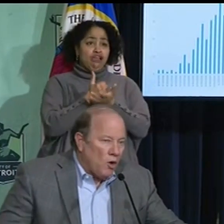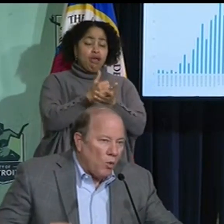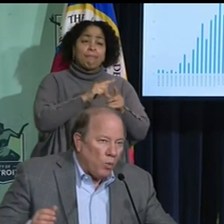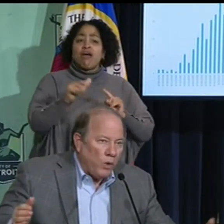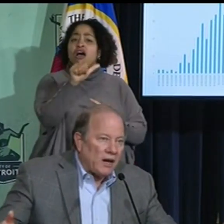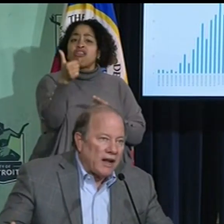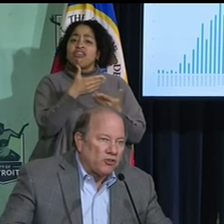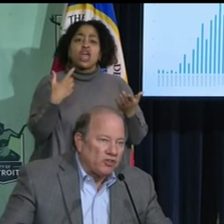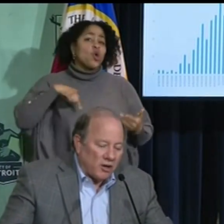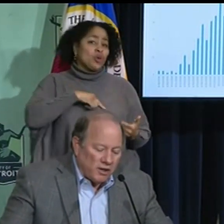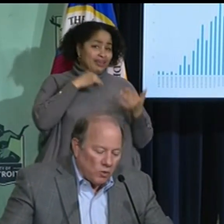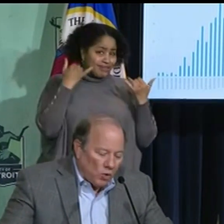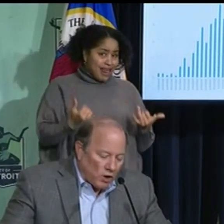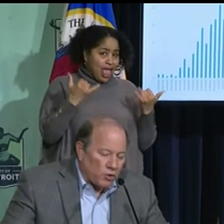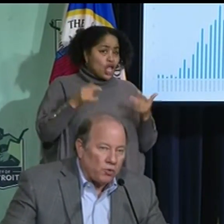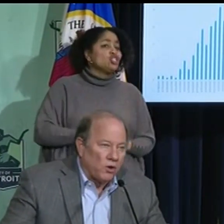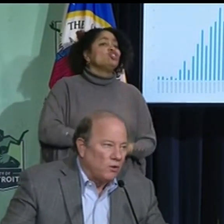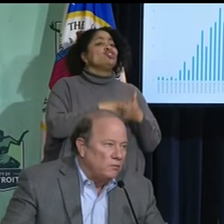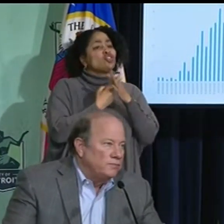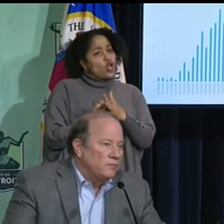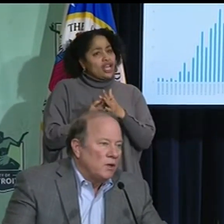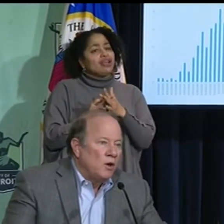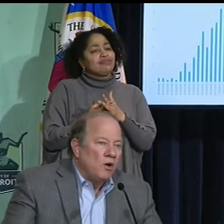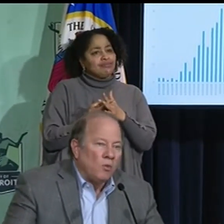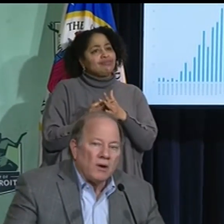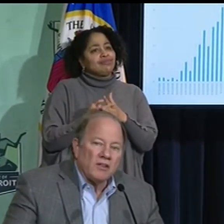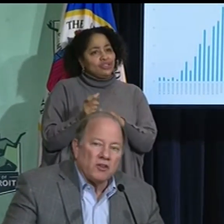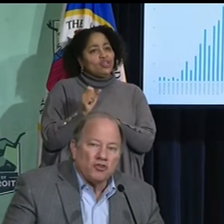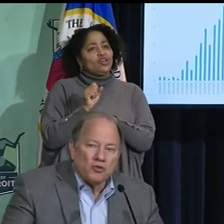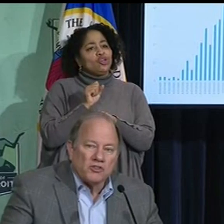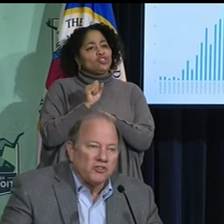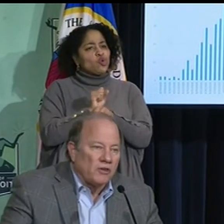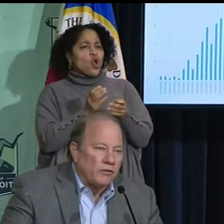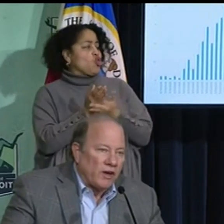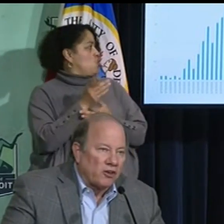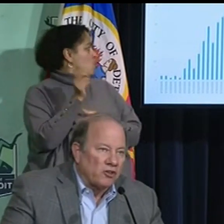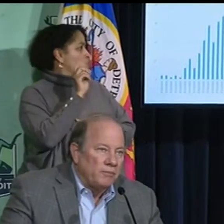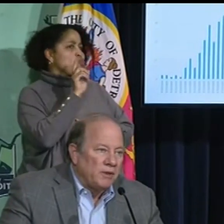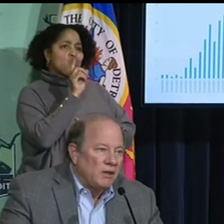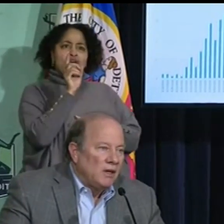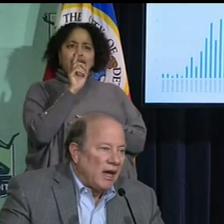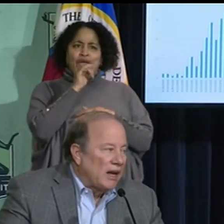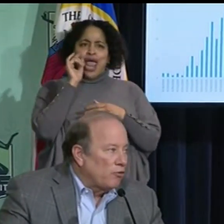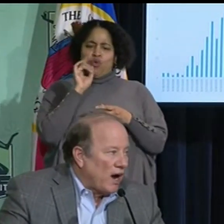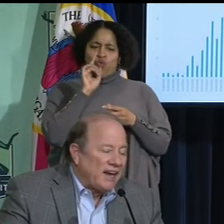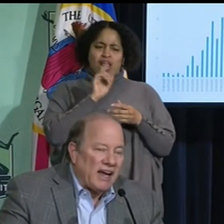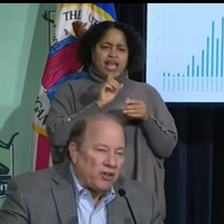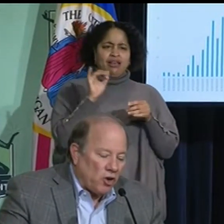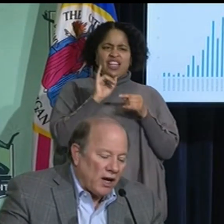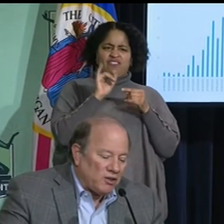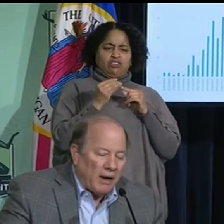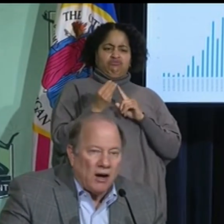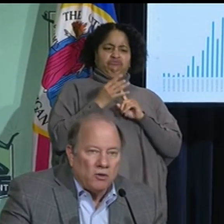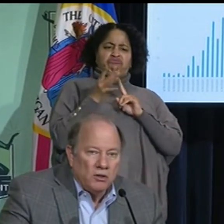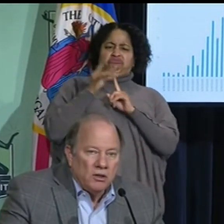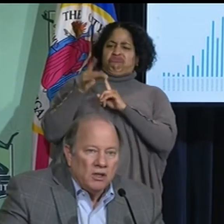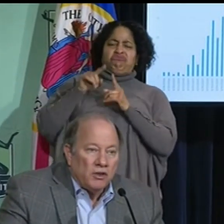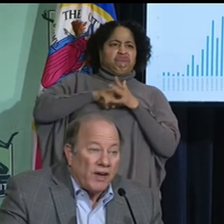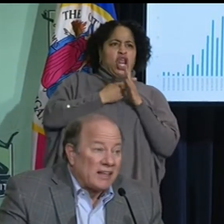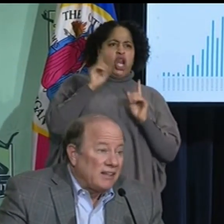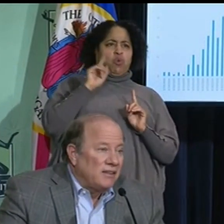is we are now starting to work through where are the other sources of infection. And on Friday I talked